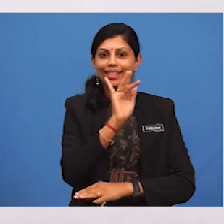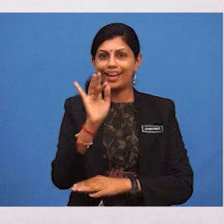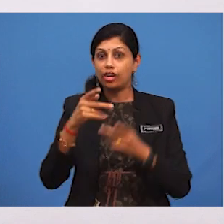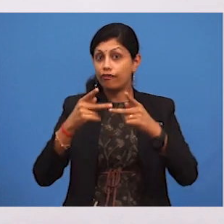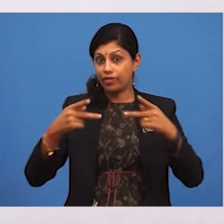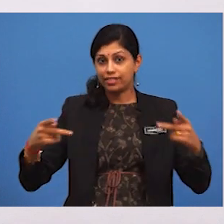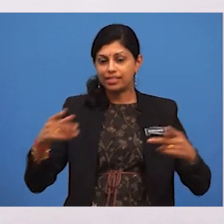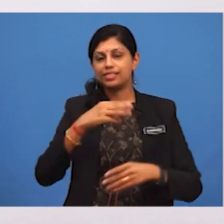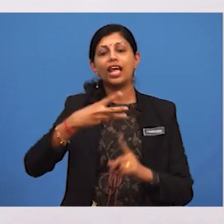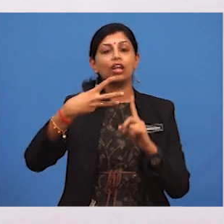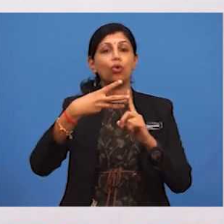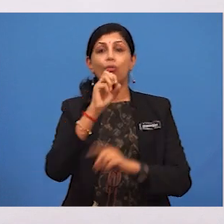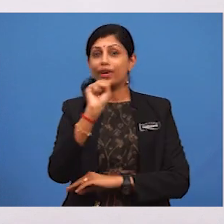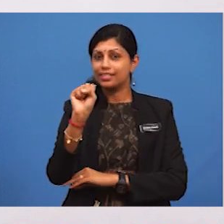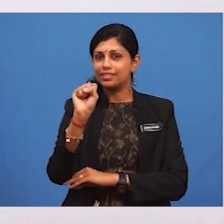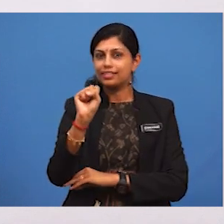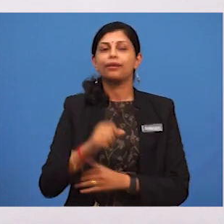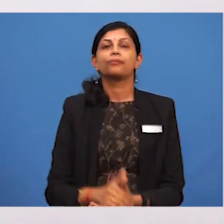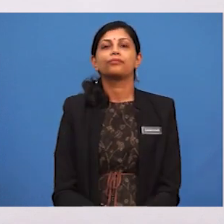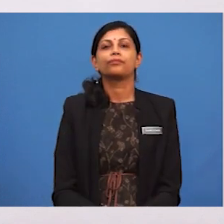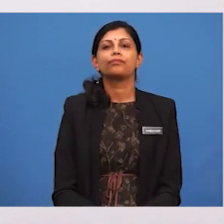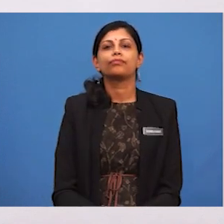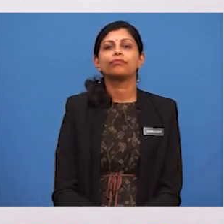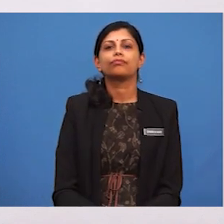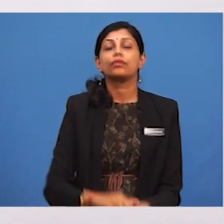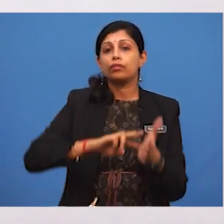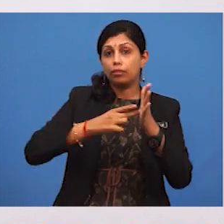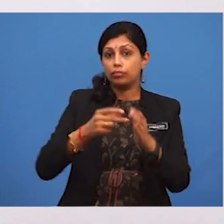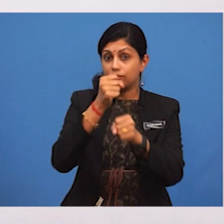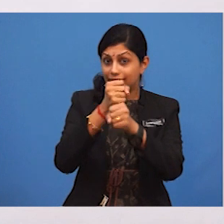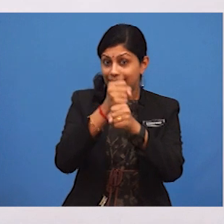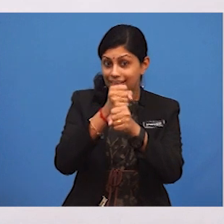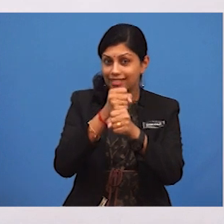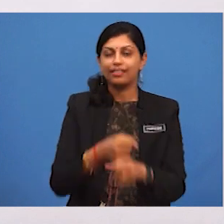words because they make up the task in this question.